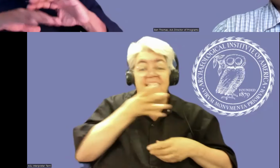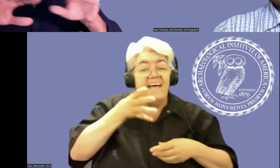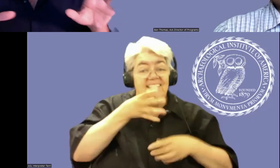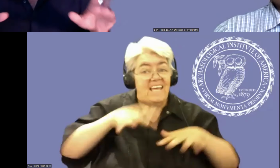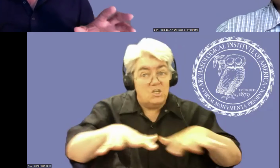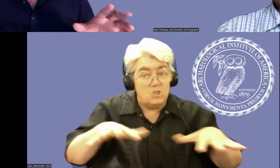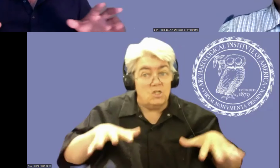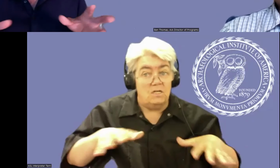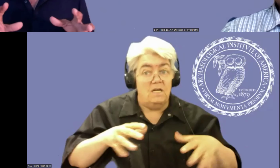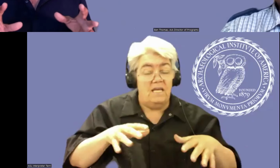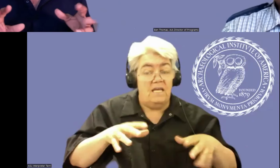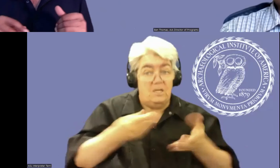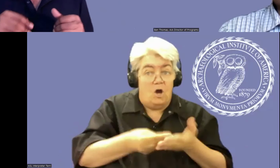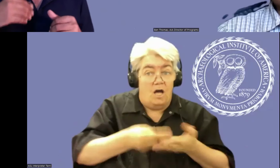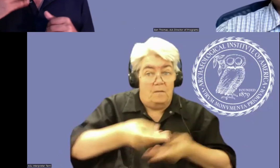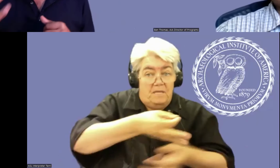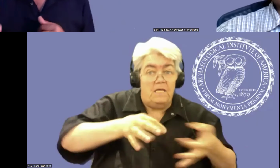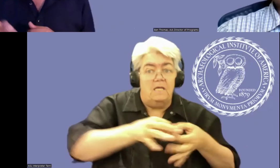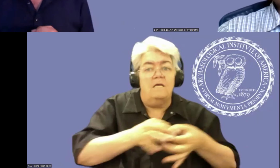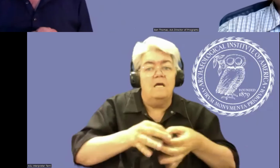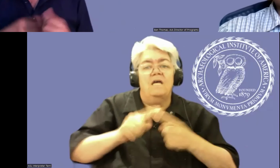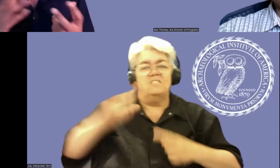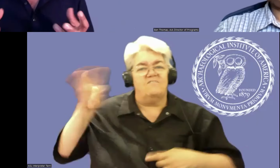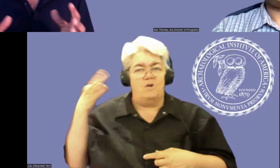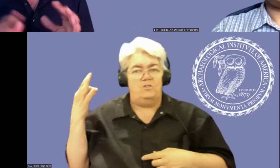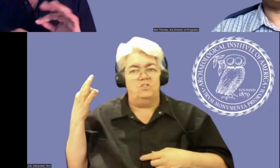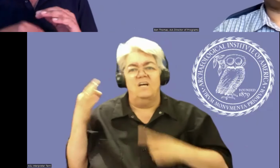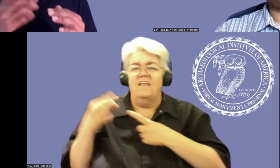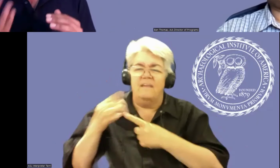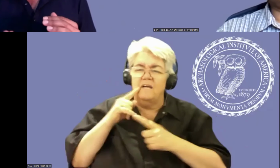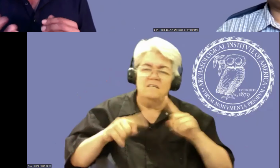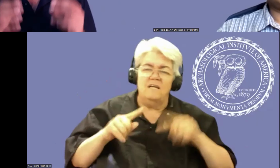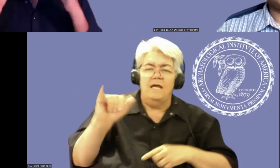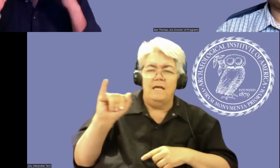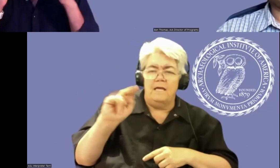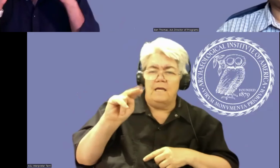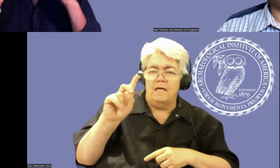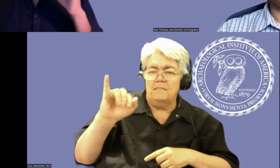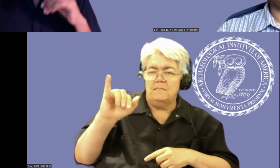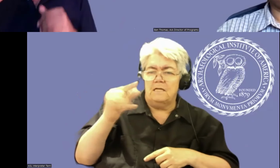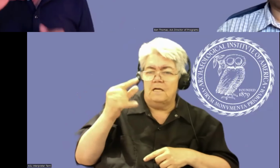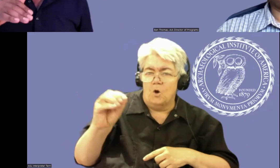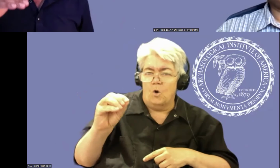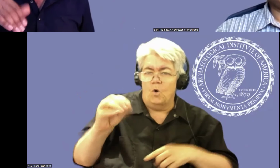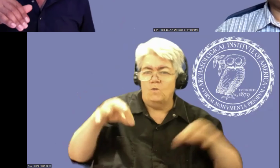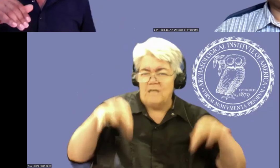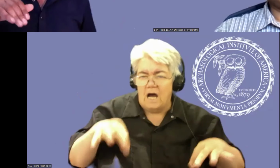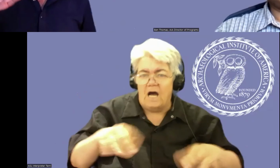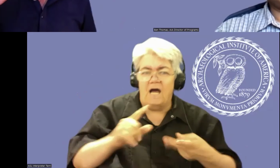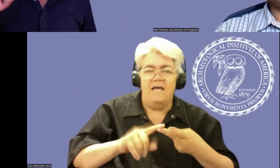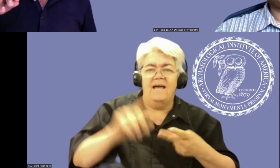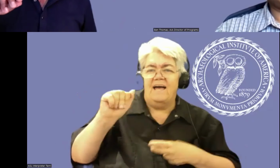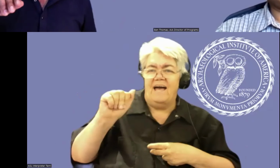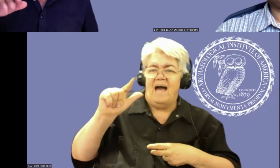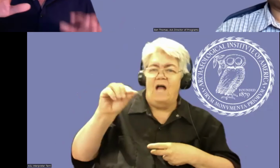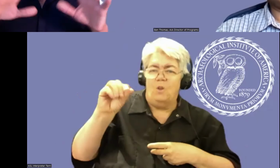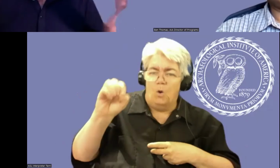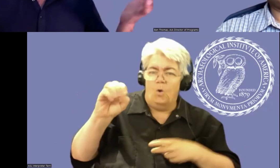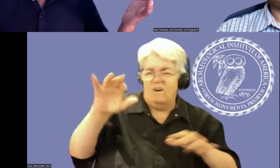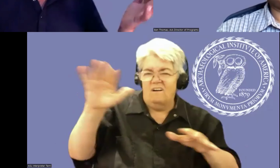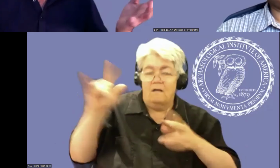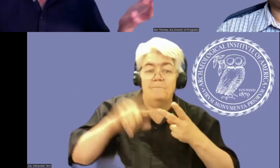but it's a much more varied economy. There's indigo, aloe, sugar is introduced with the British. The British